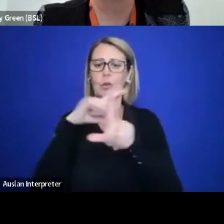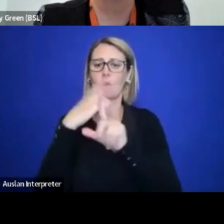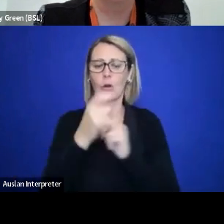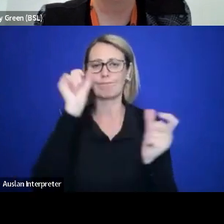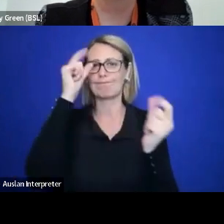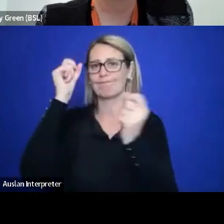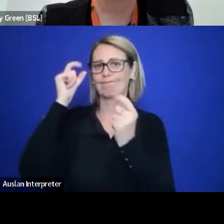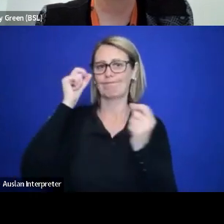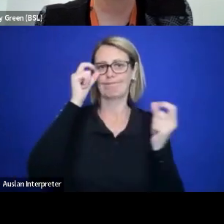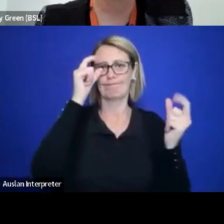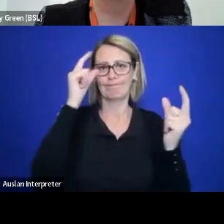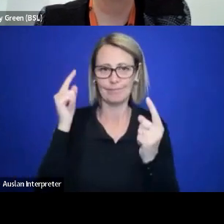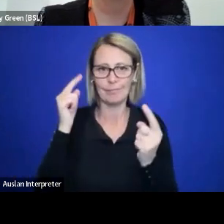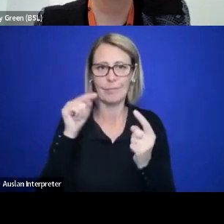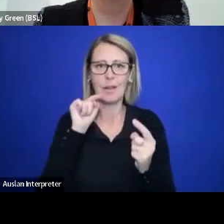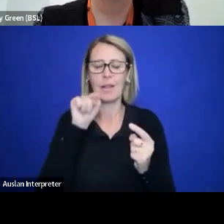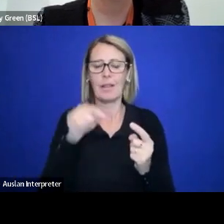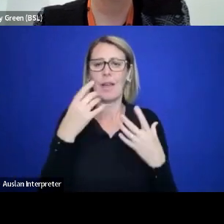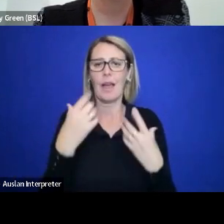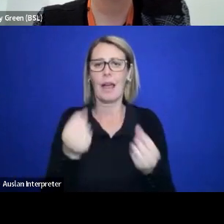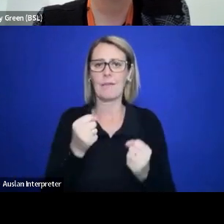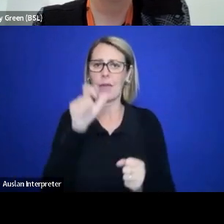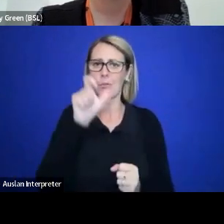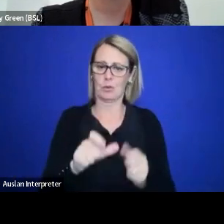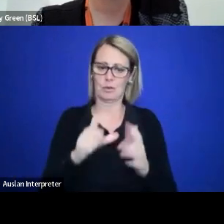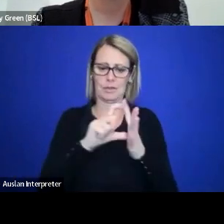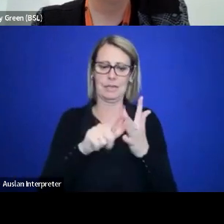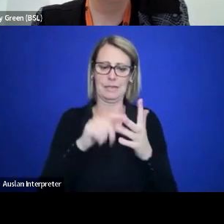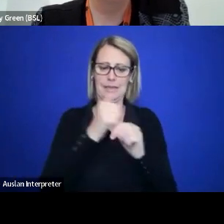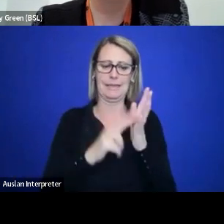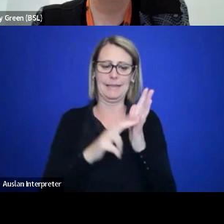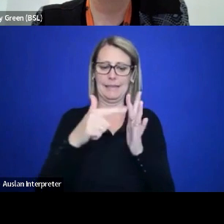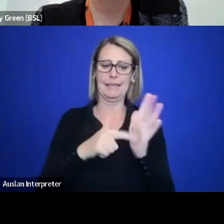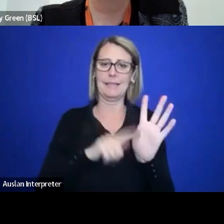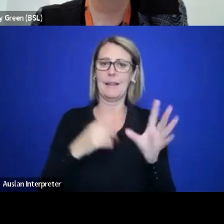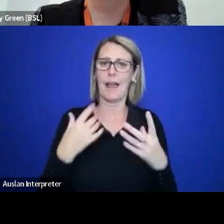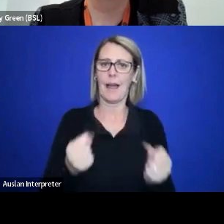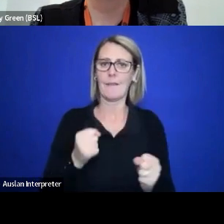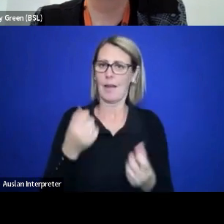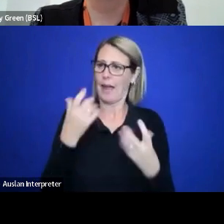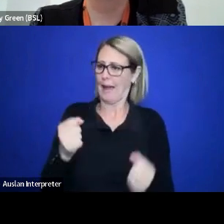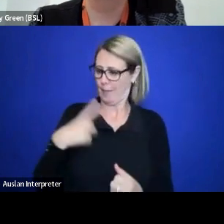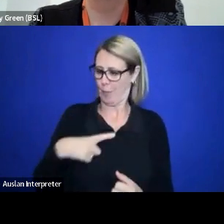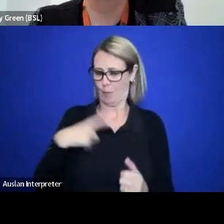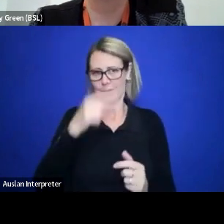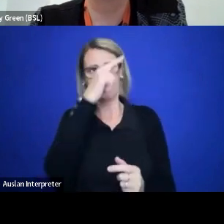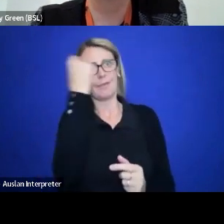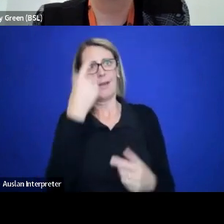understandings, and upholds a person's dignity and sense of purpose through